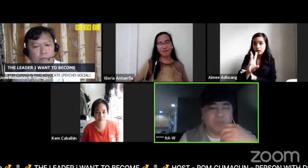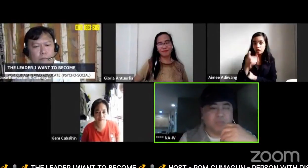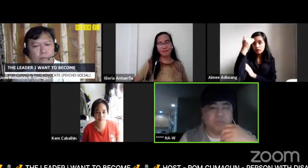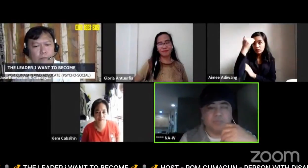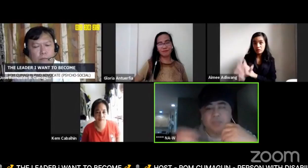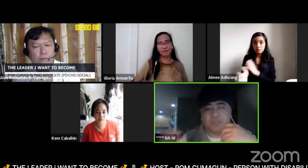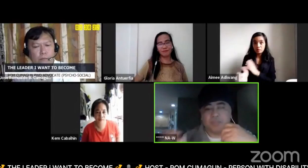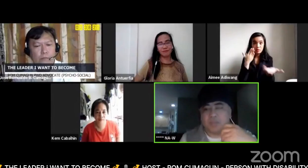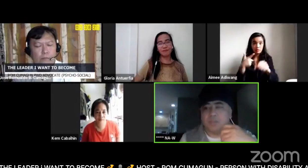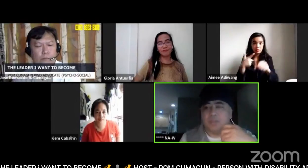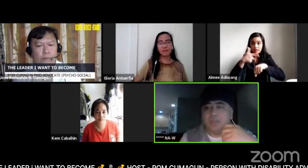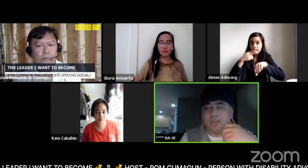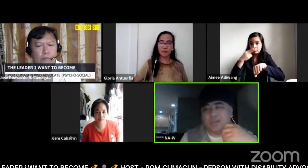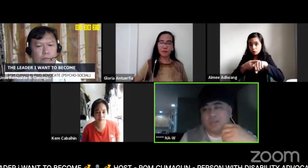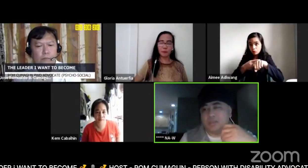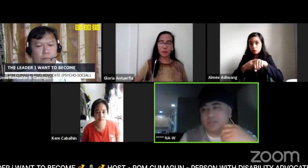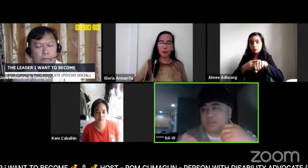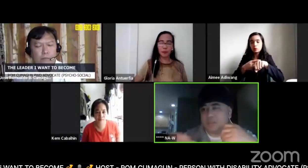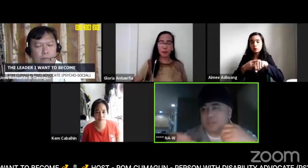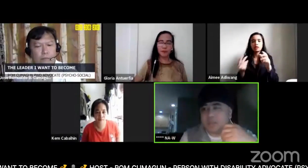maybe livelihood, maybe